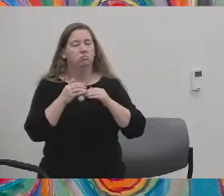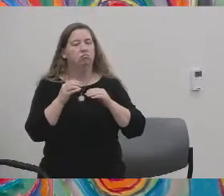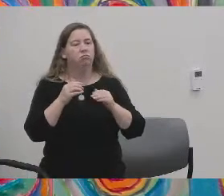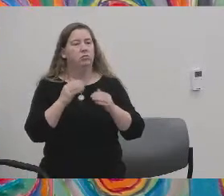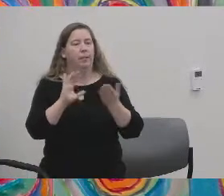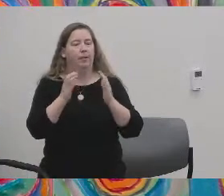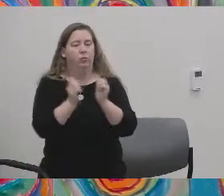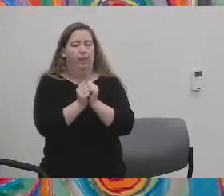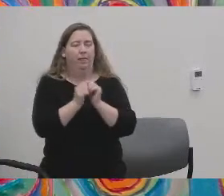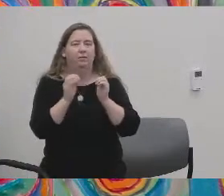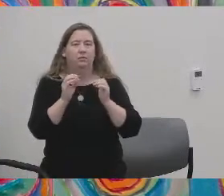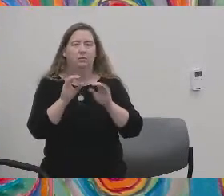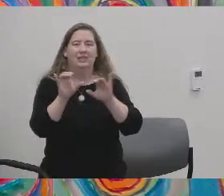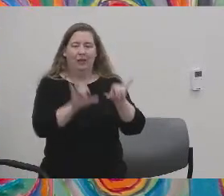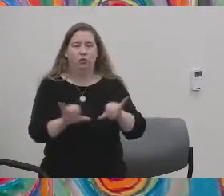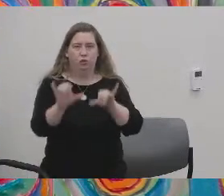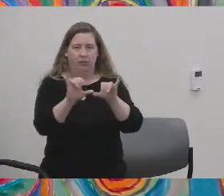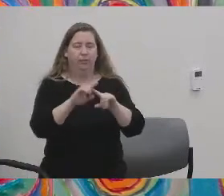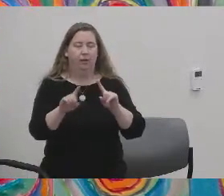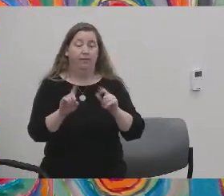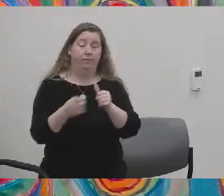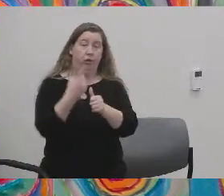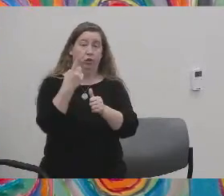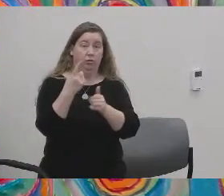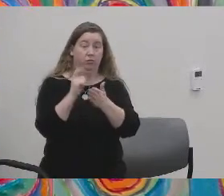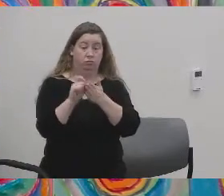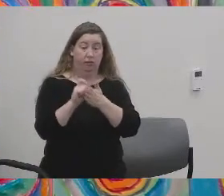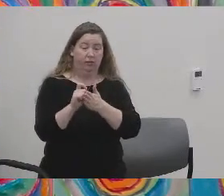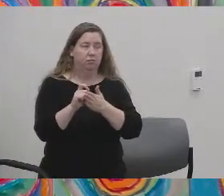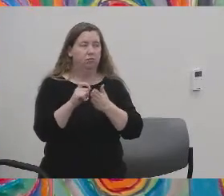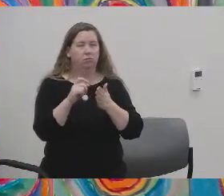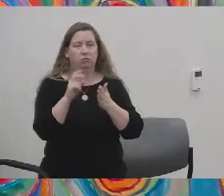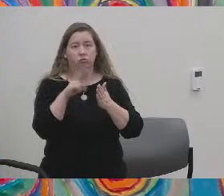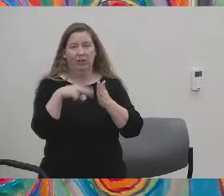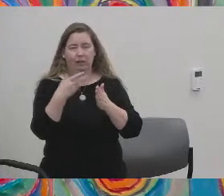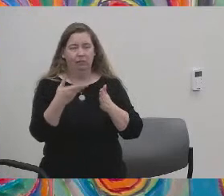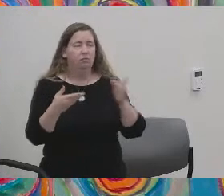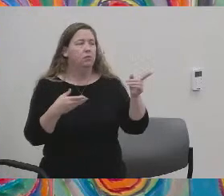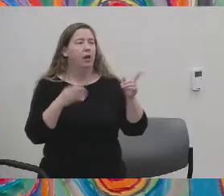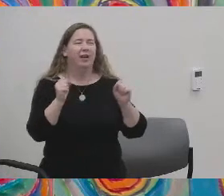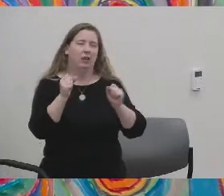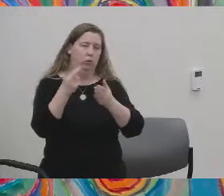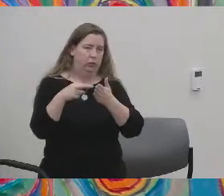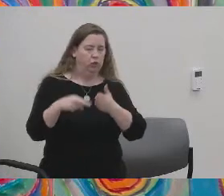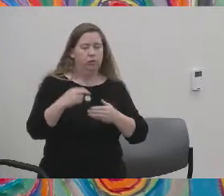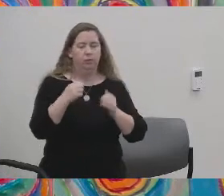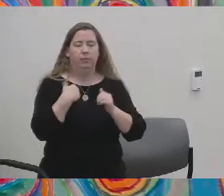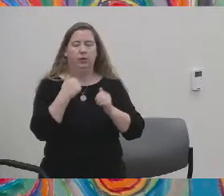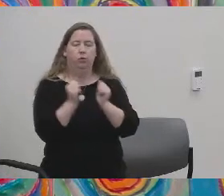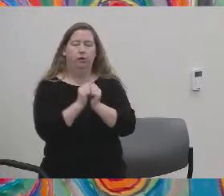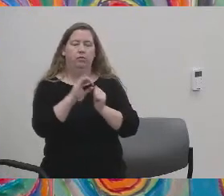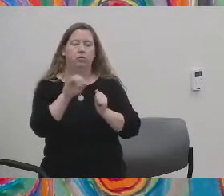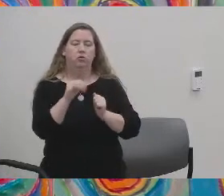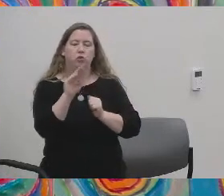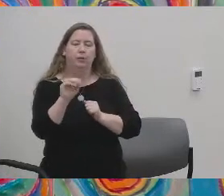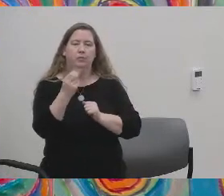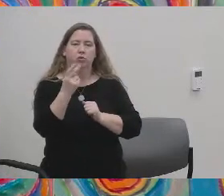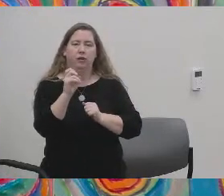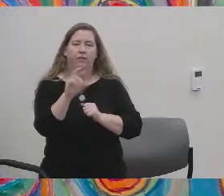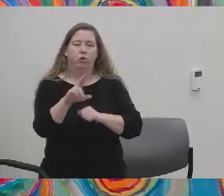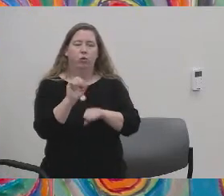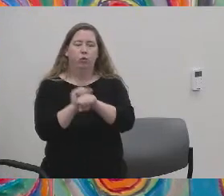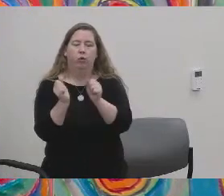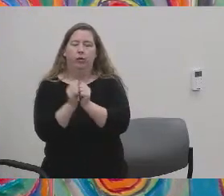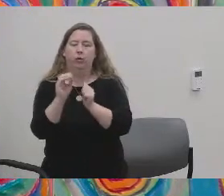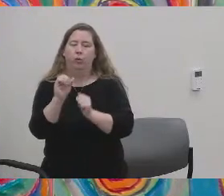standards. But as this is the first read, I can do a little research. Jen Schaefer and I will work with OSBA and find out